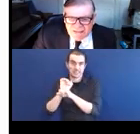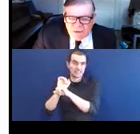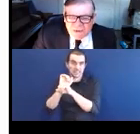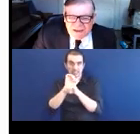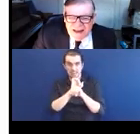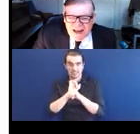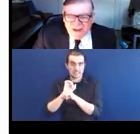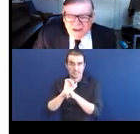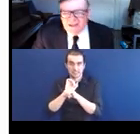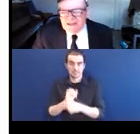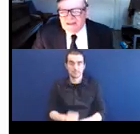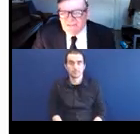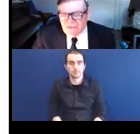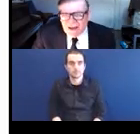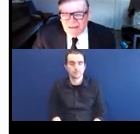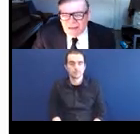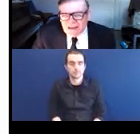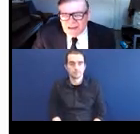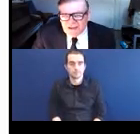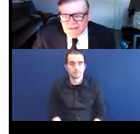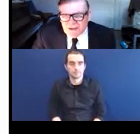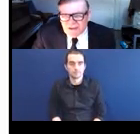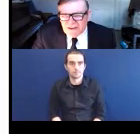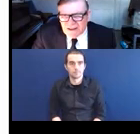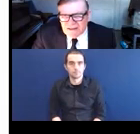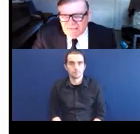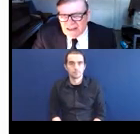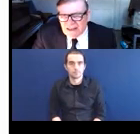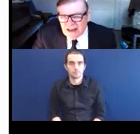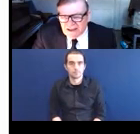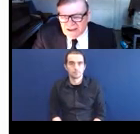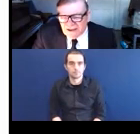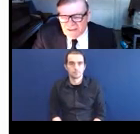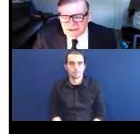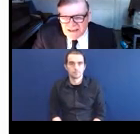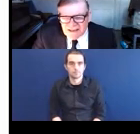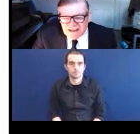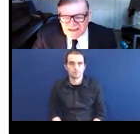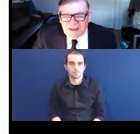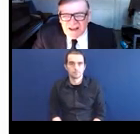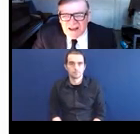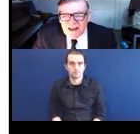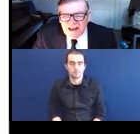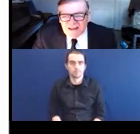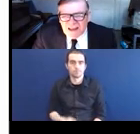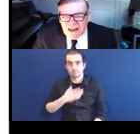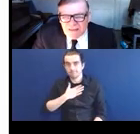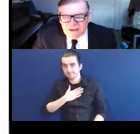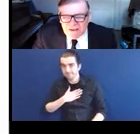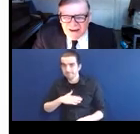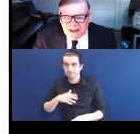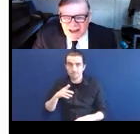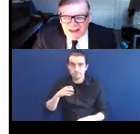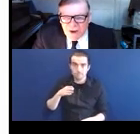And what we see now is some really amazing treatment as meted out to the protesters. As they come up to